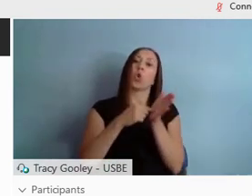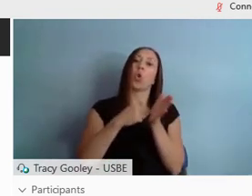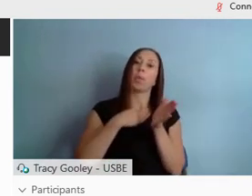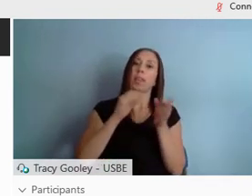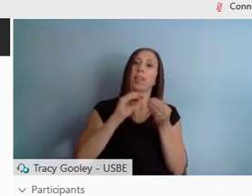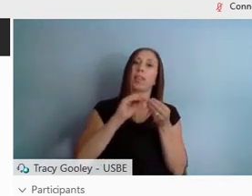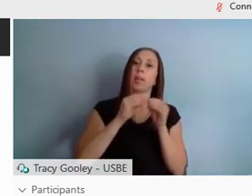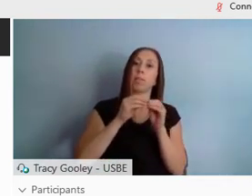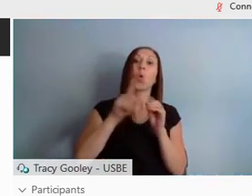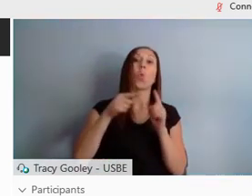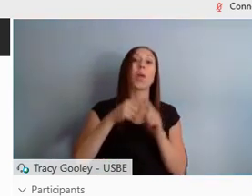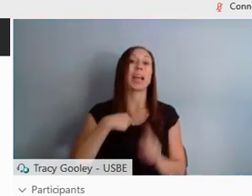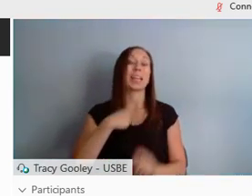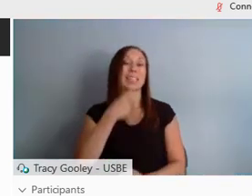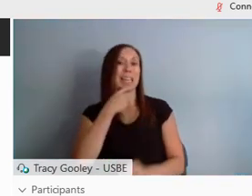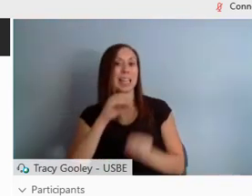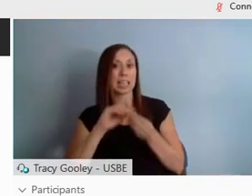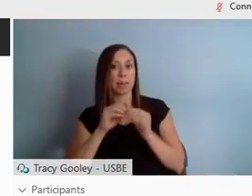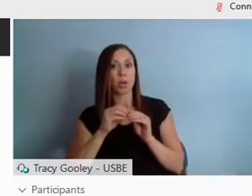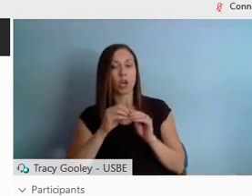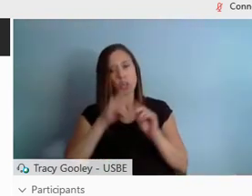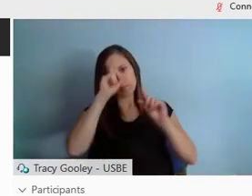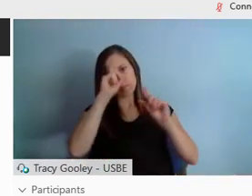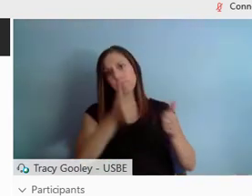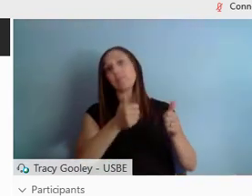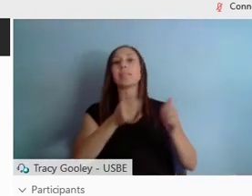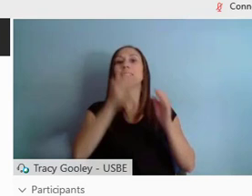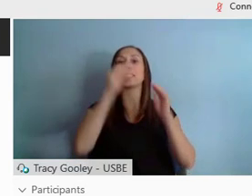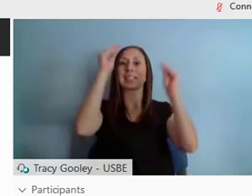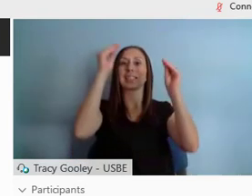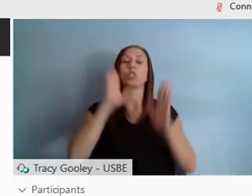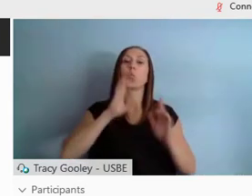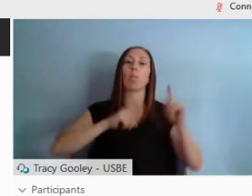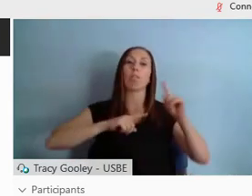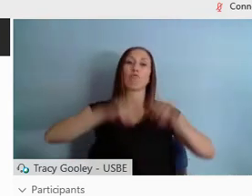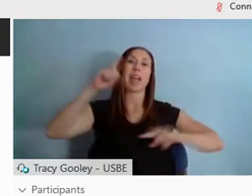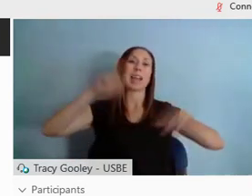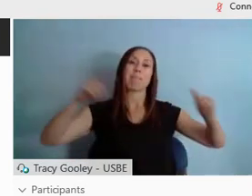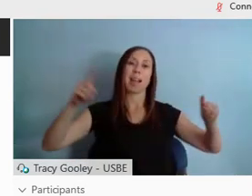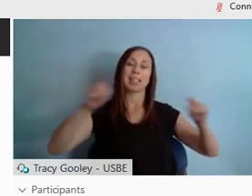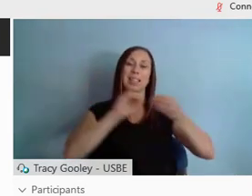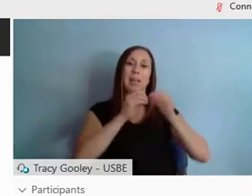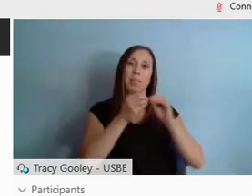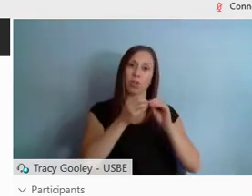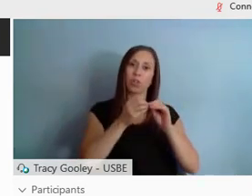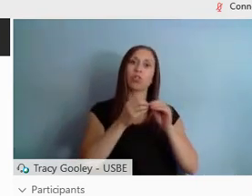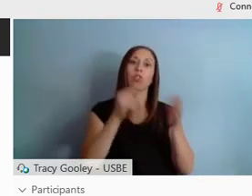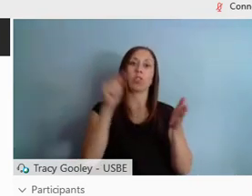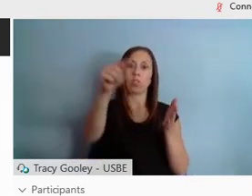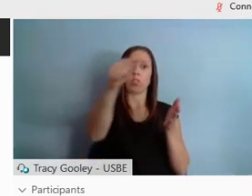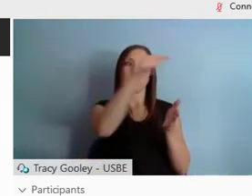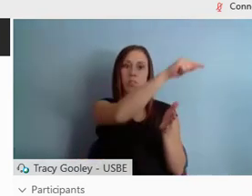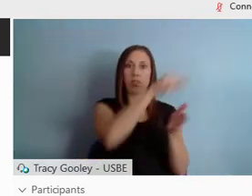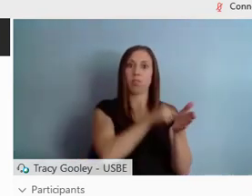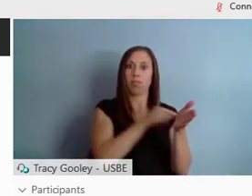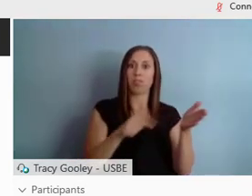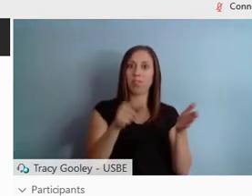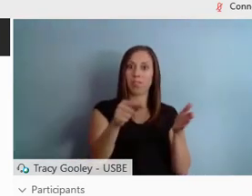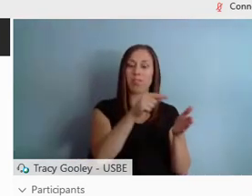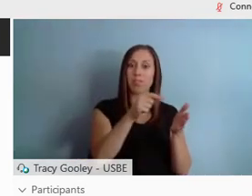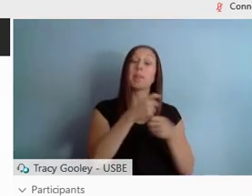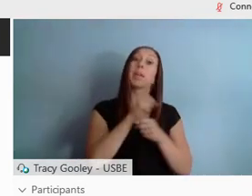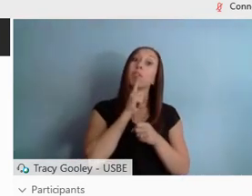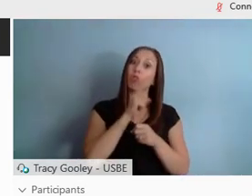say the number. And it is up to the teacher to randomize the numbers spoken. So just make sure that you get to all 6